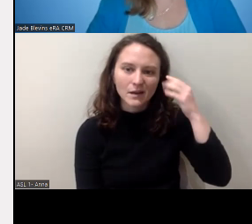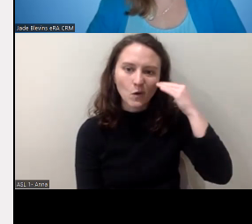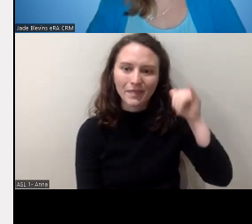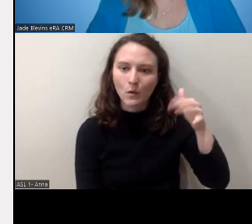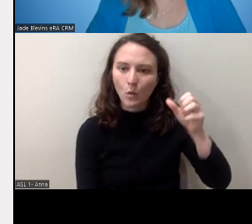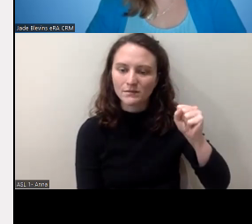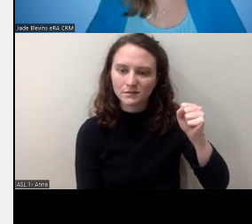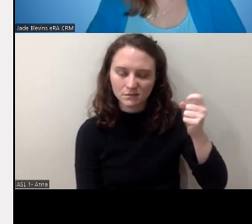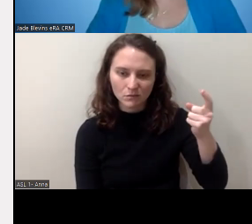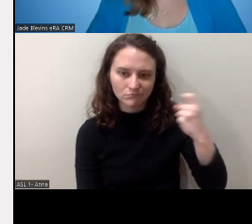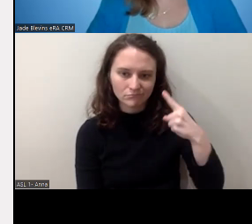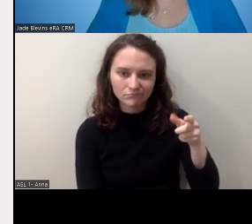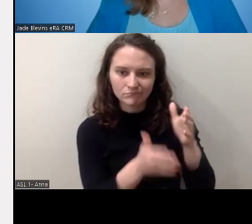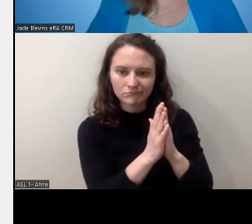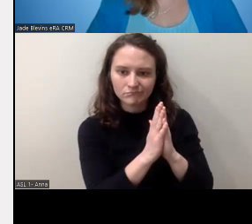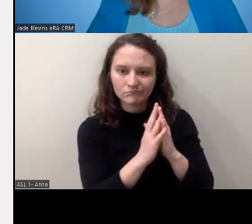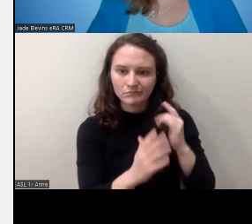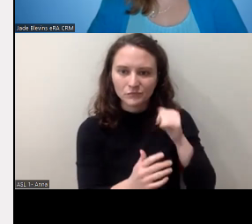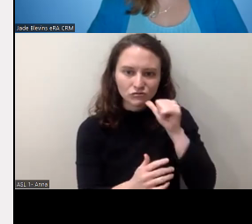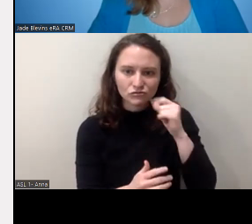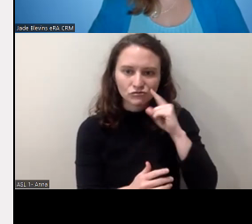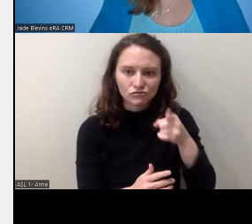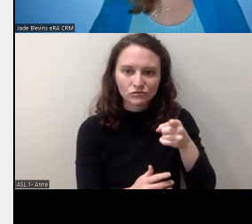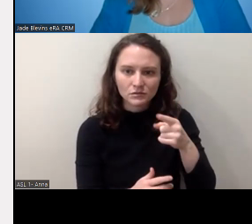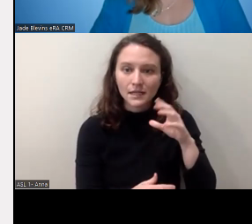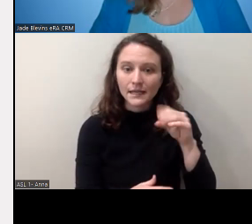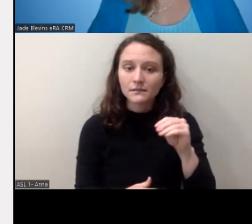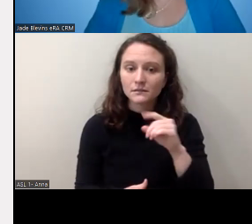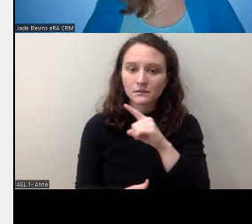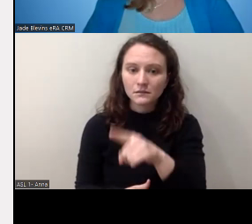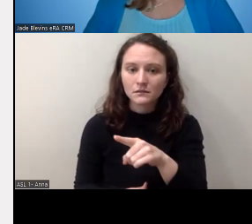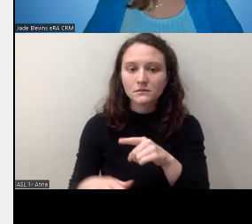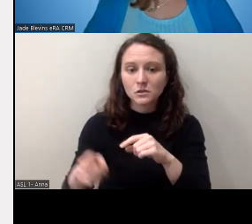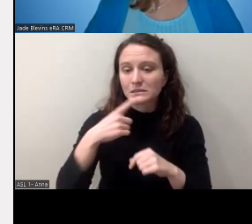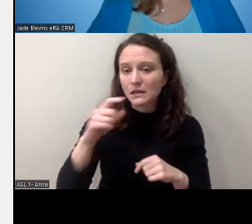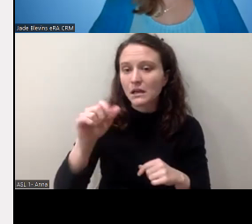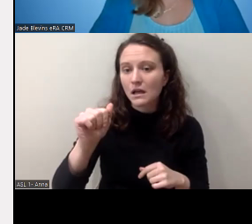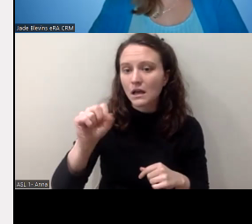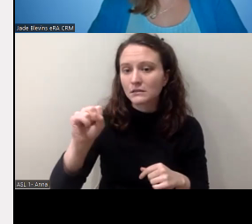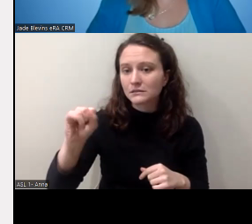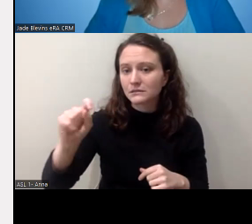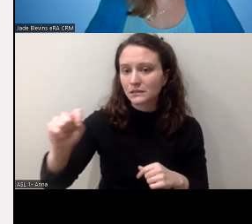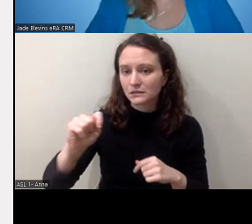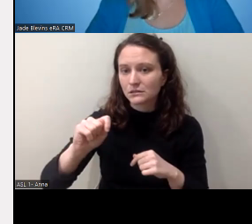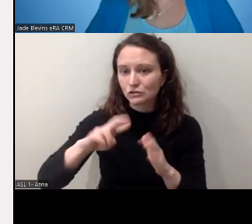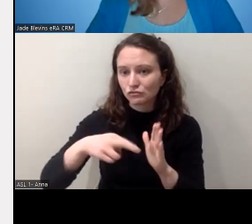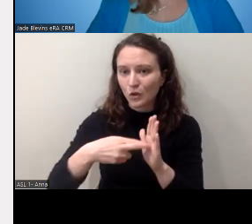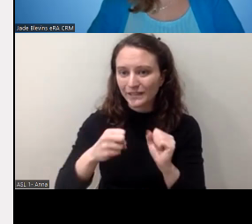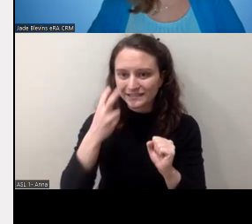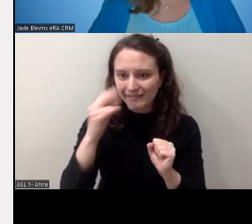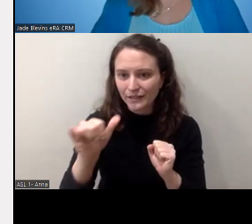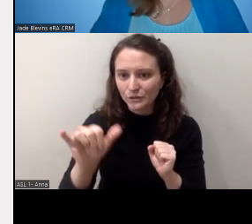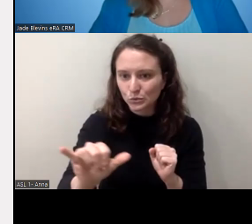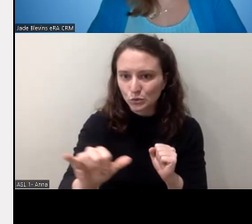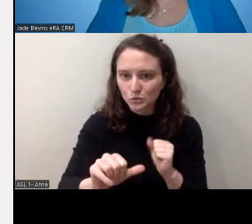can't remember right now if it's there. I apologize. And we've got users in the chat telling us assist roles can see it too. So if you are an assist, you can see it.